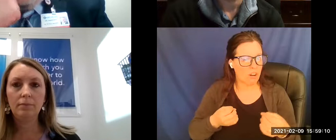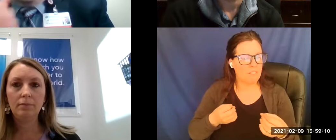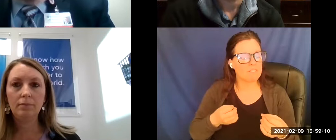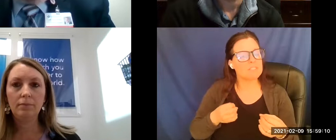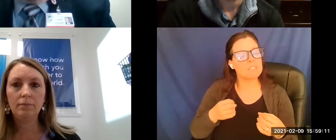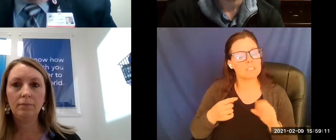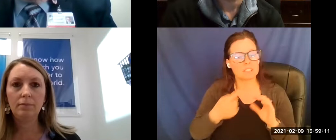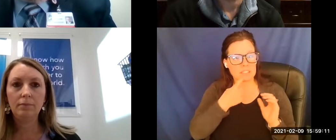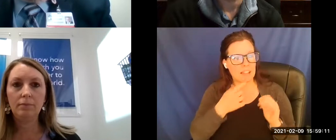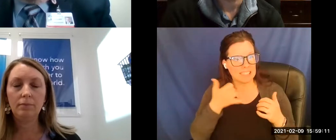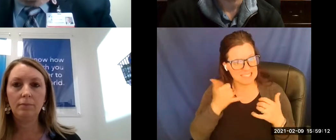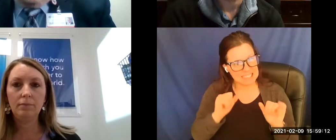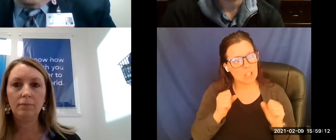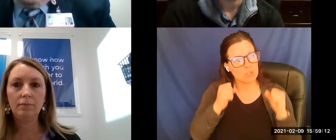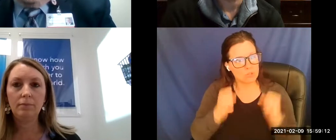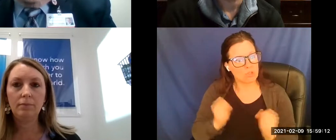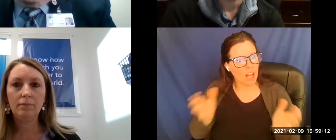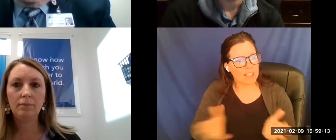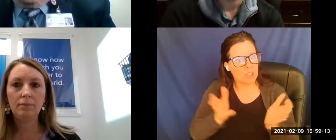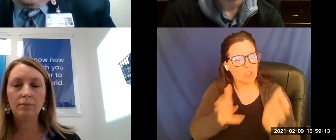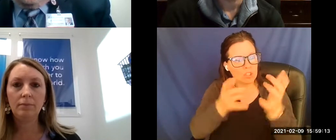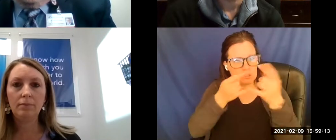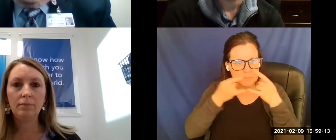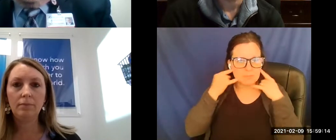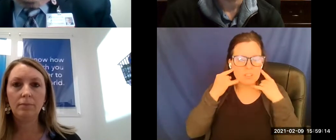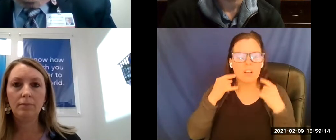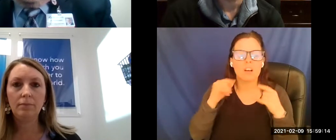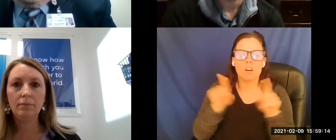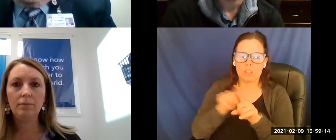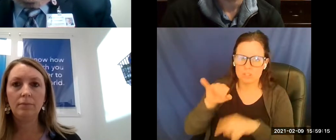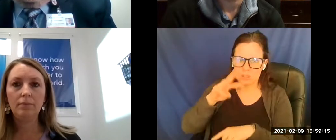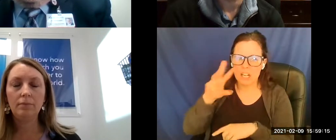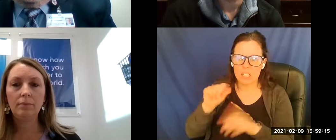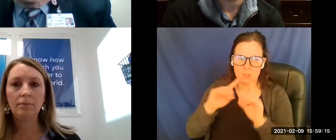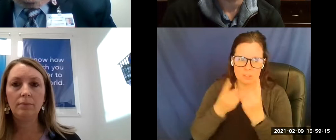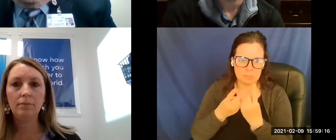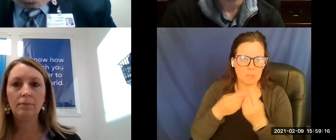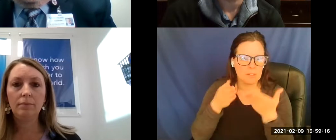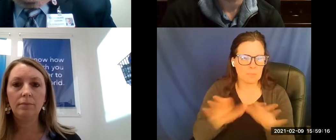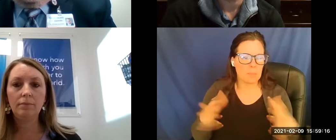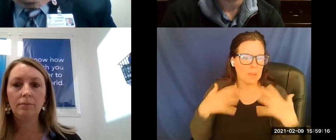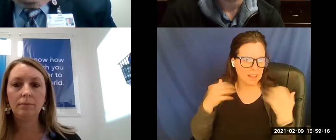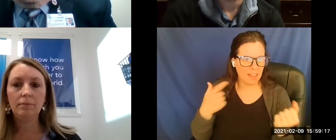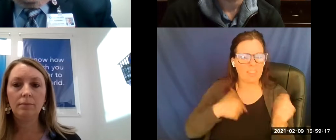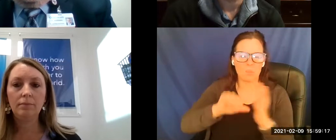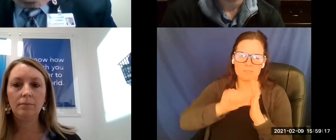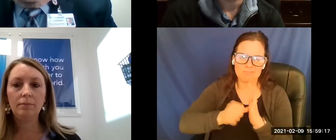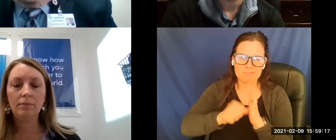strongly encourage masking, as did the Iowa Department of Public Health, and we've reiterated it every